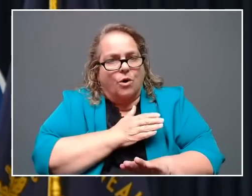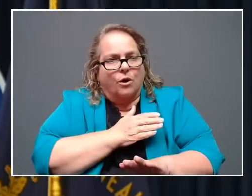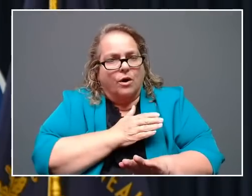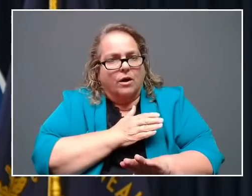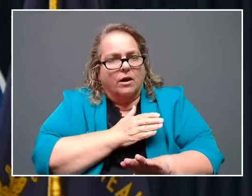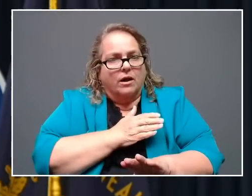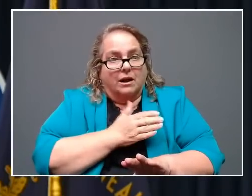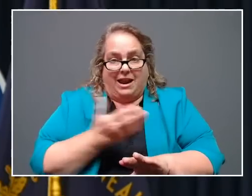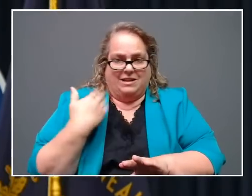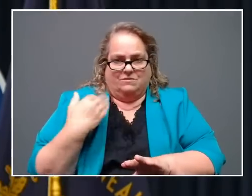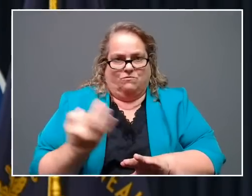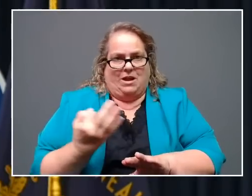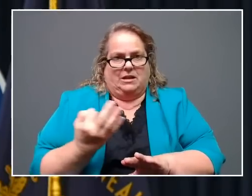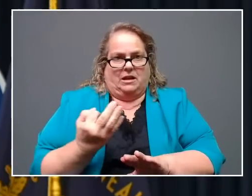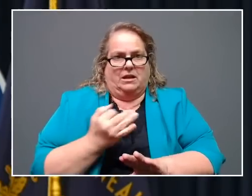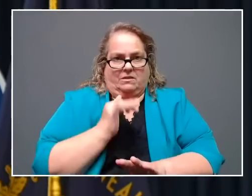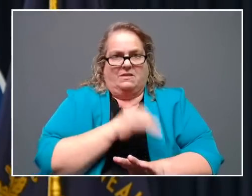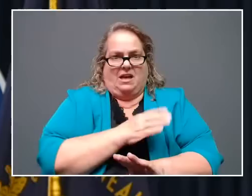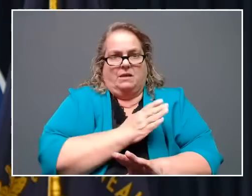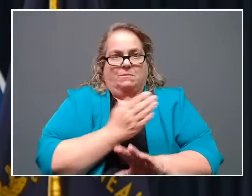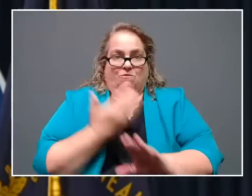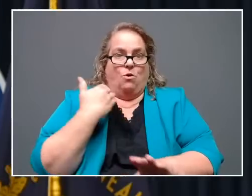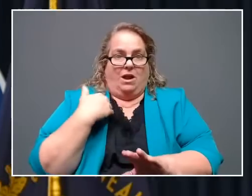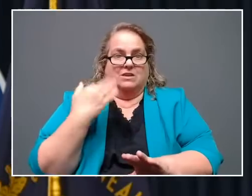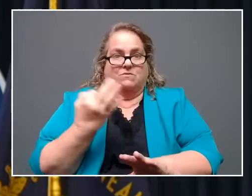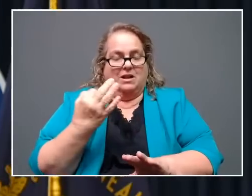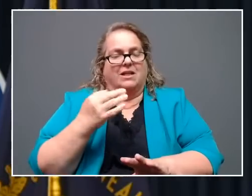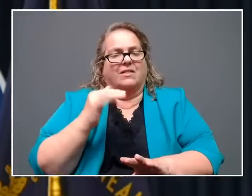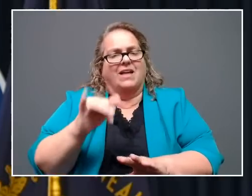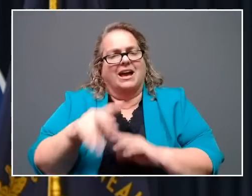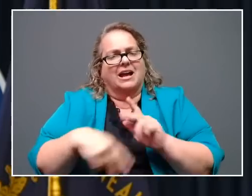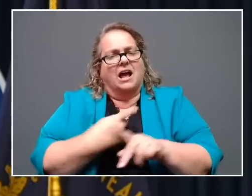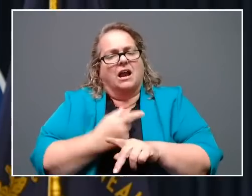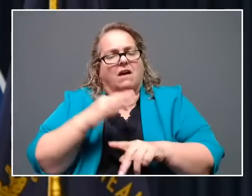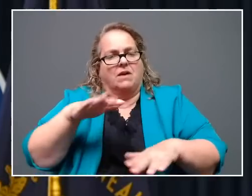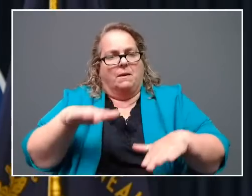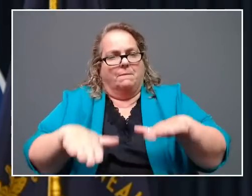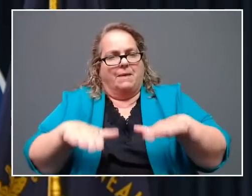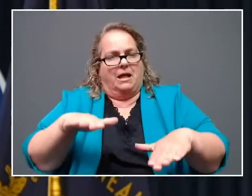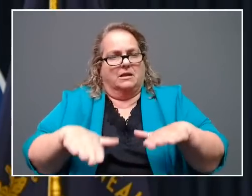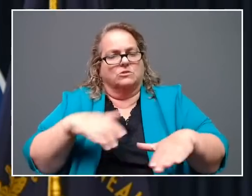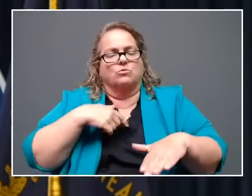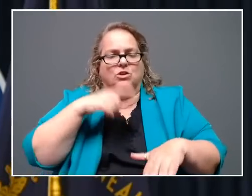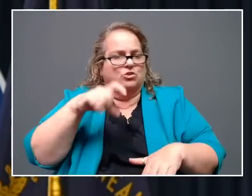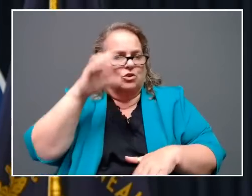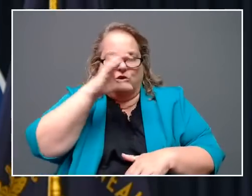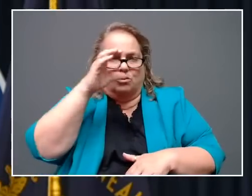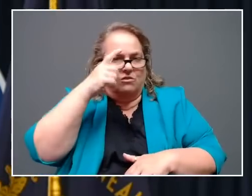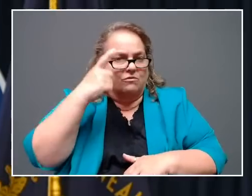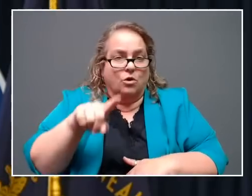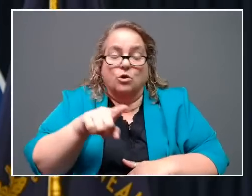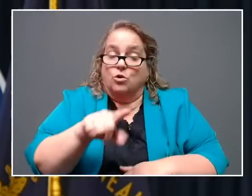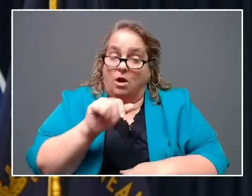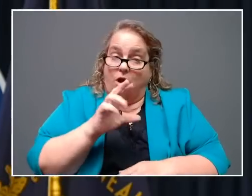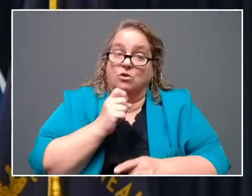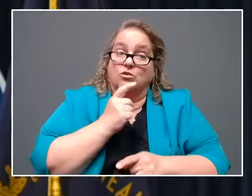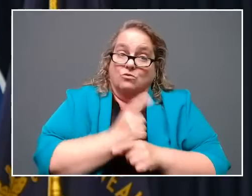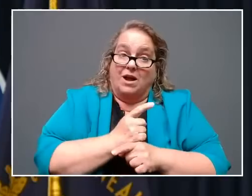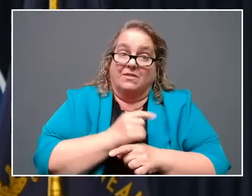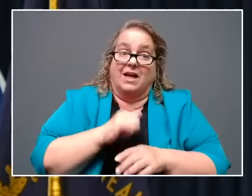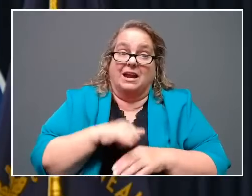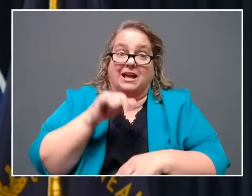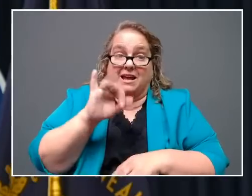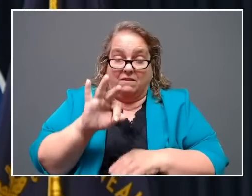last Friday, is the type of balance that we ought to be looking for. You are right in that if the constitutional